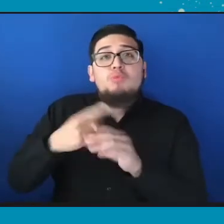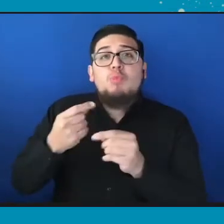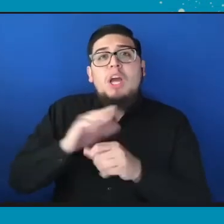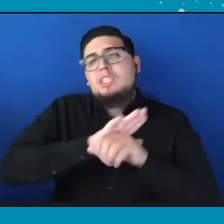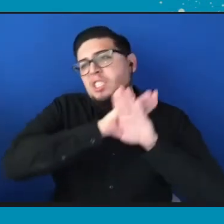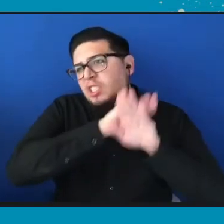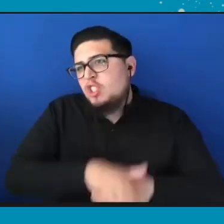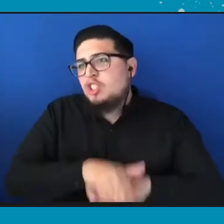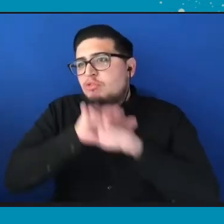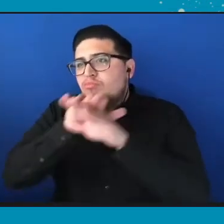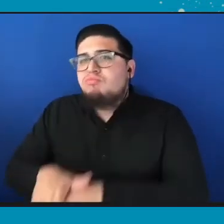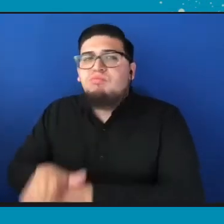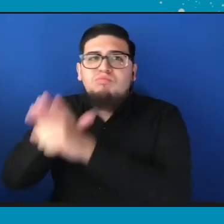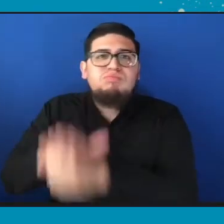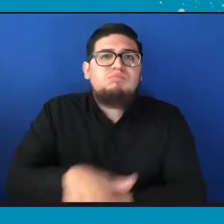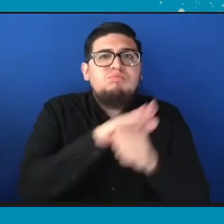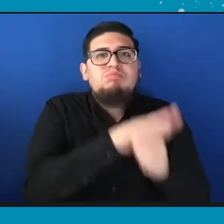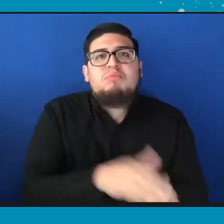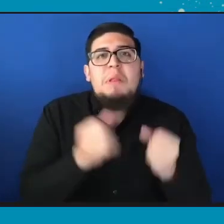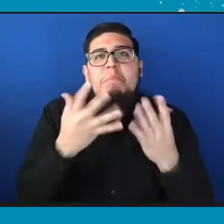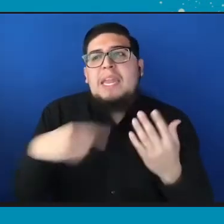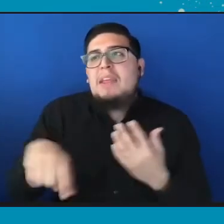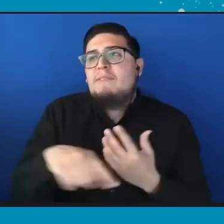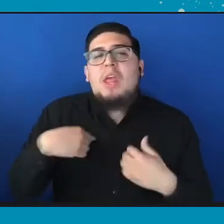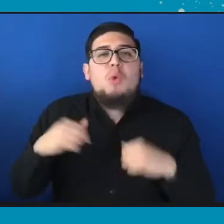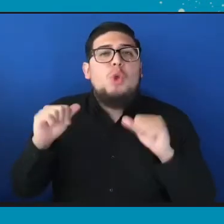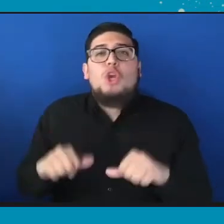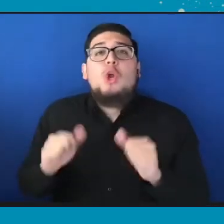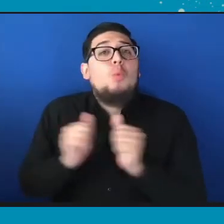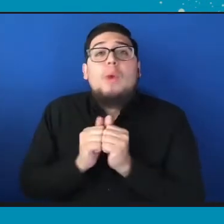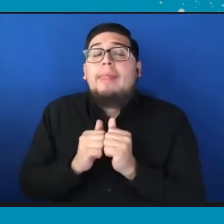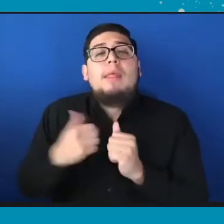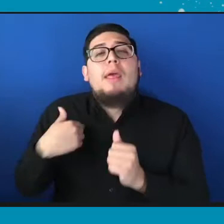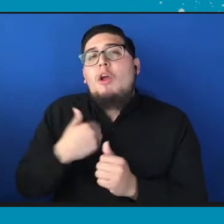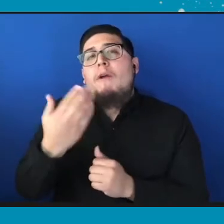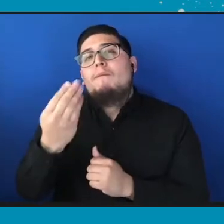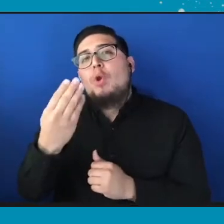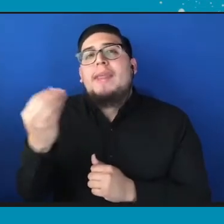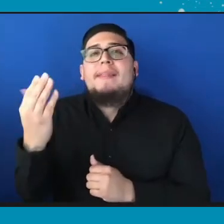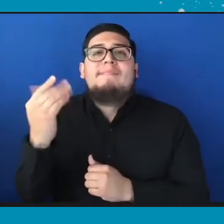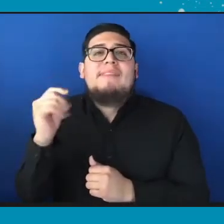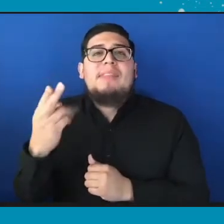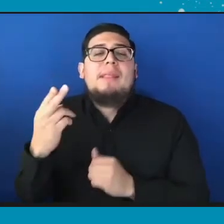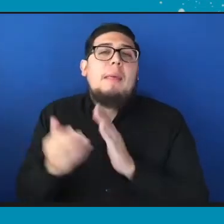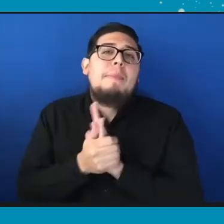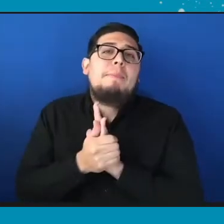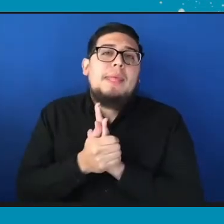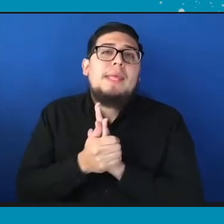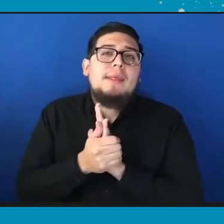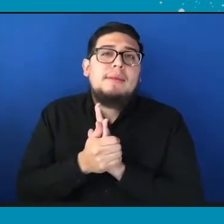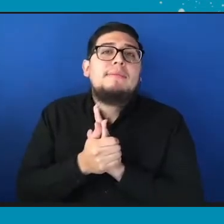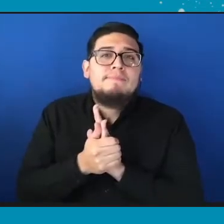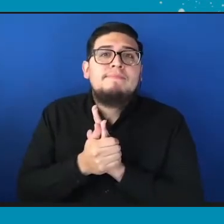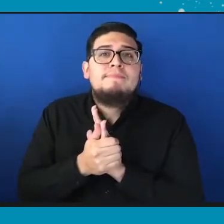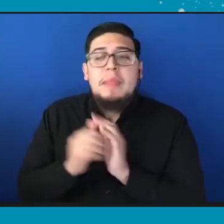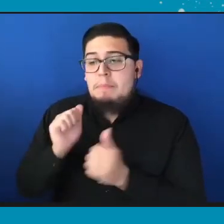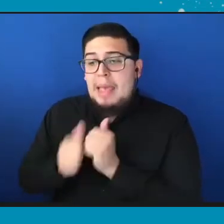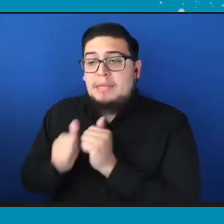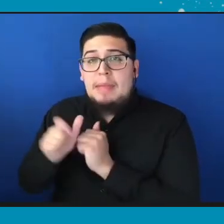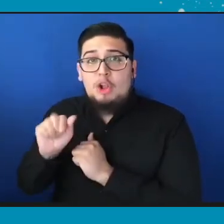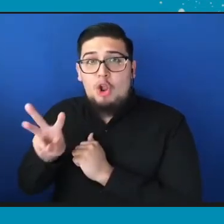as we could under the 14th and 15th Amendments. This was happening all across the